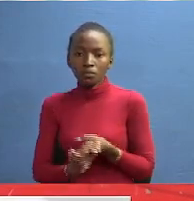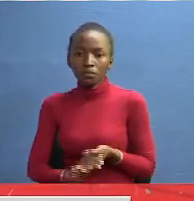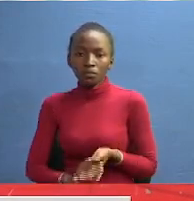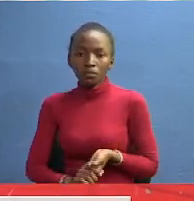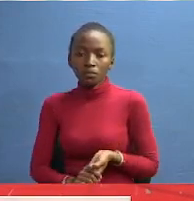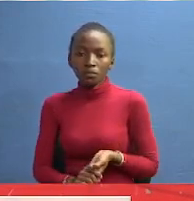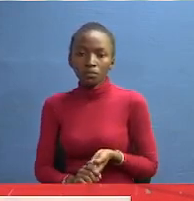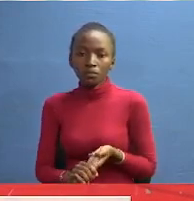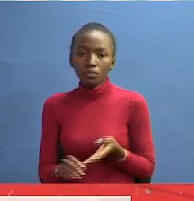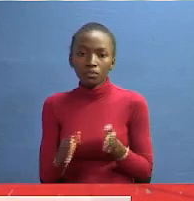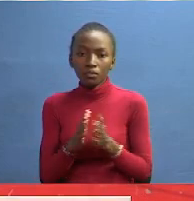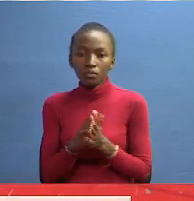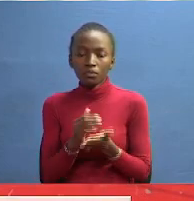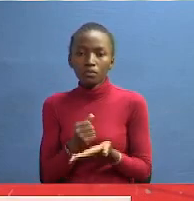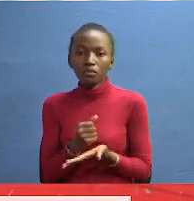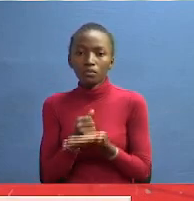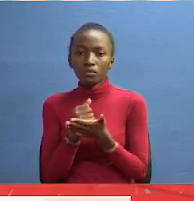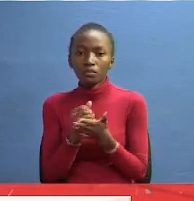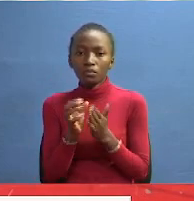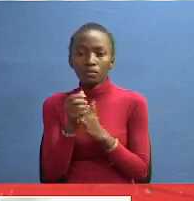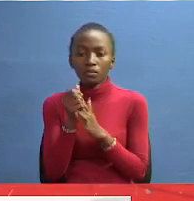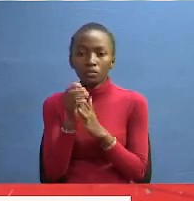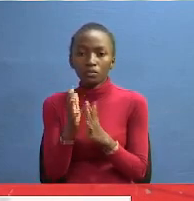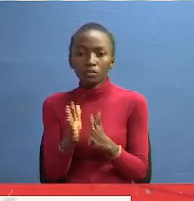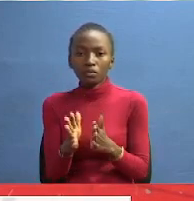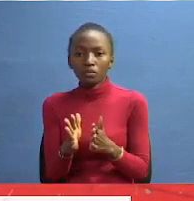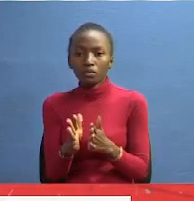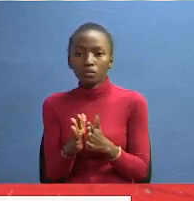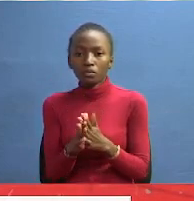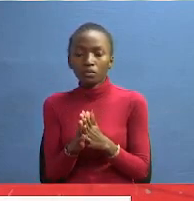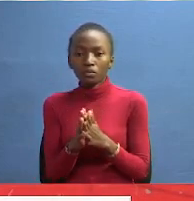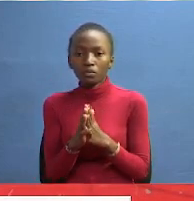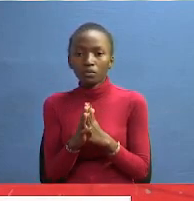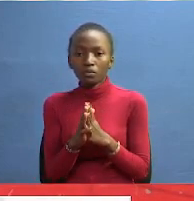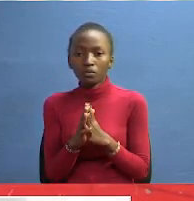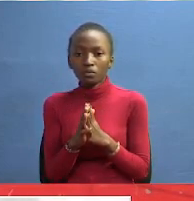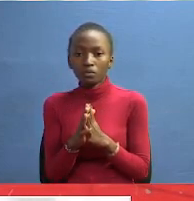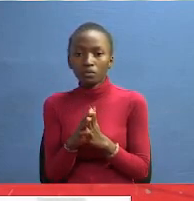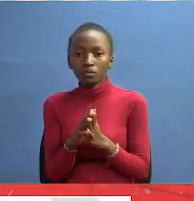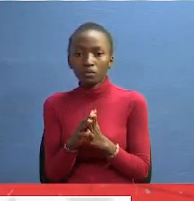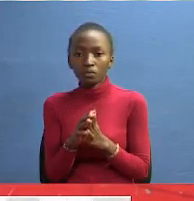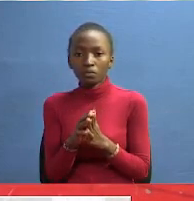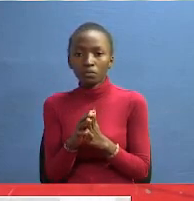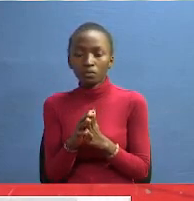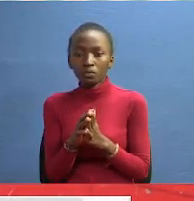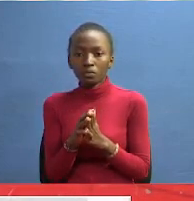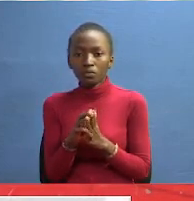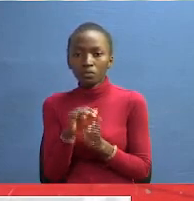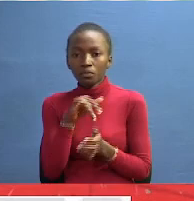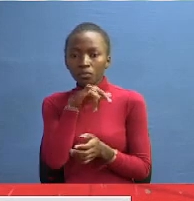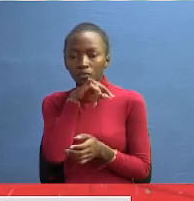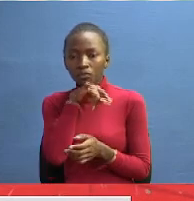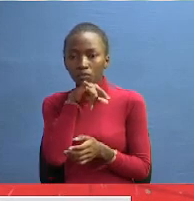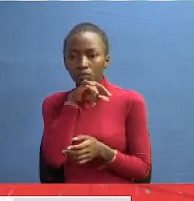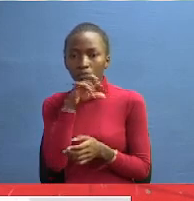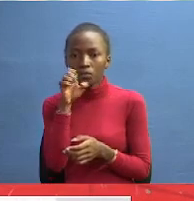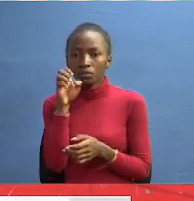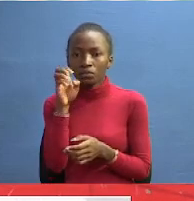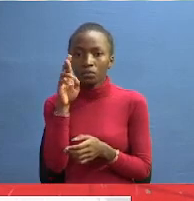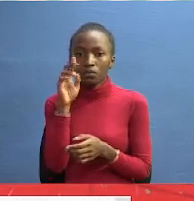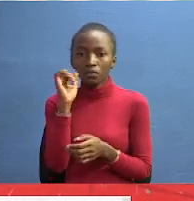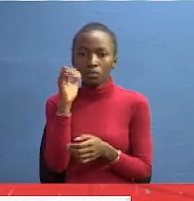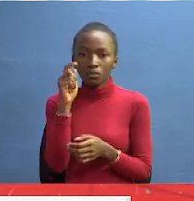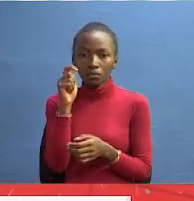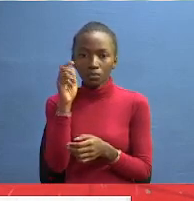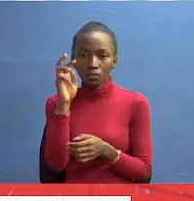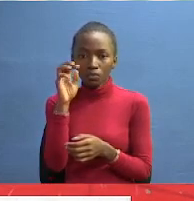the leader of Eritrea, Djibouti, and Uganda at that time, and even to the extent where they threatened him that, well, if he was not